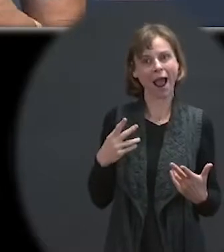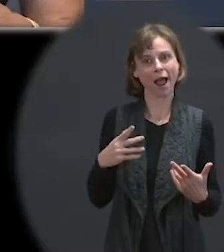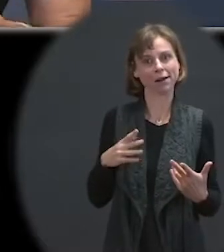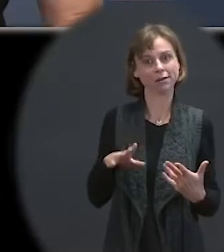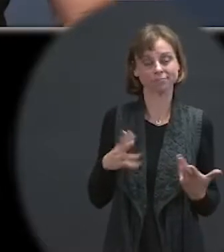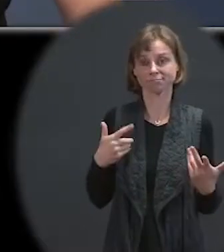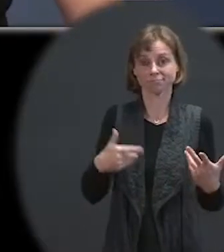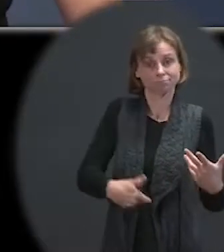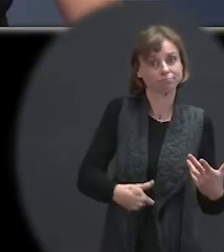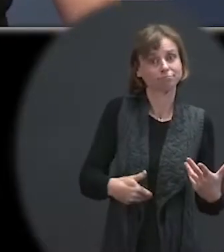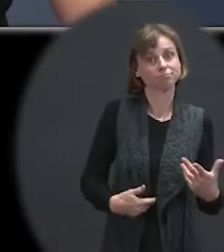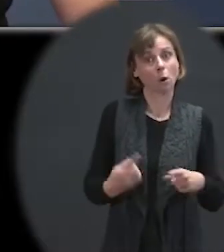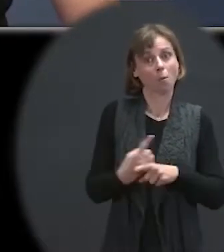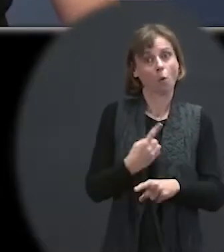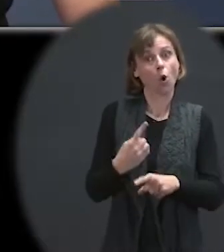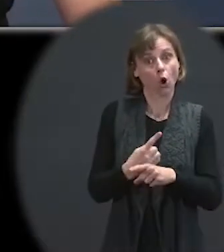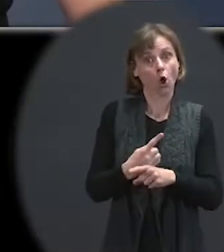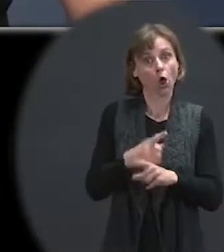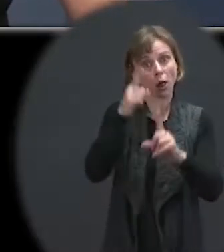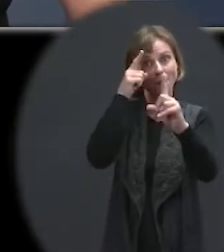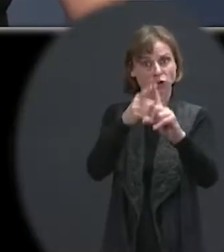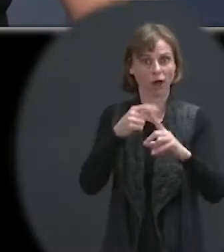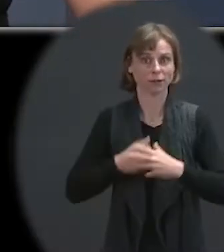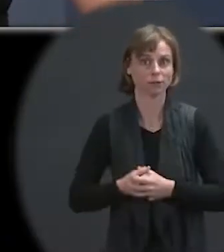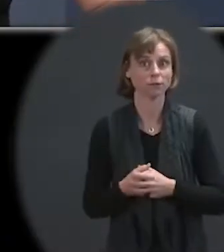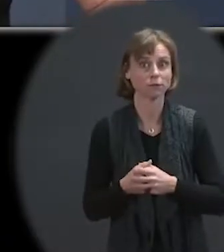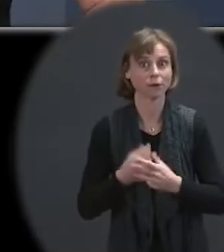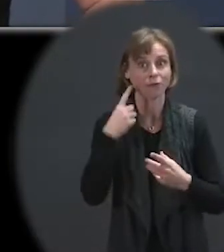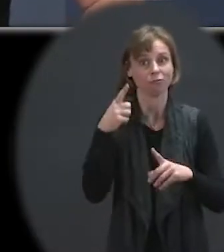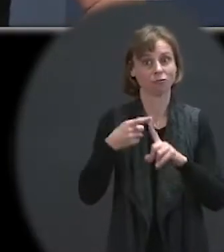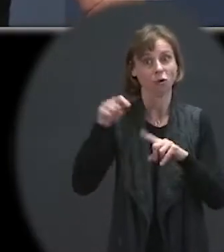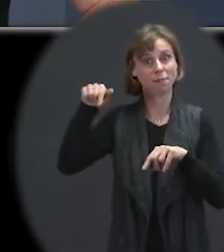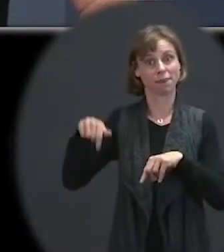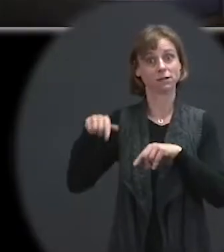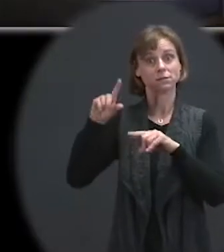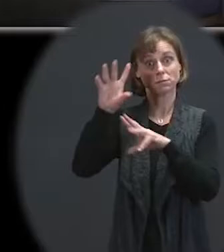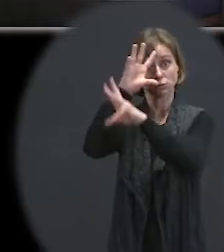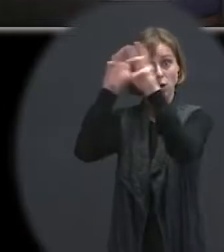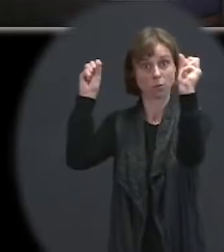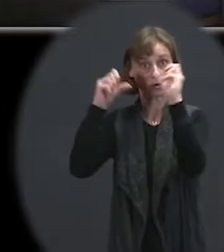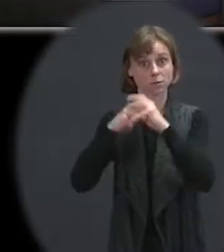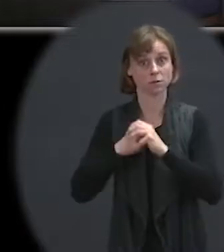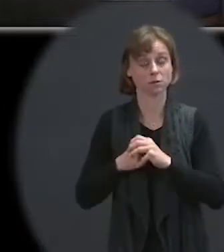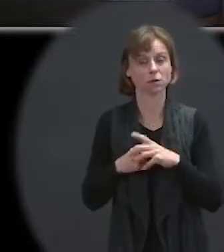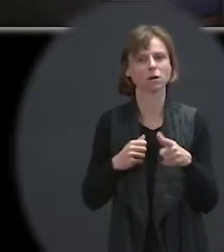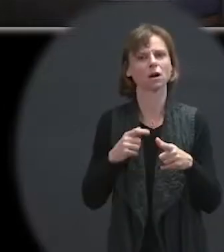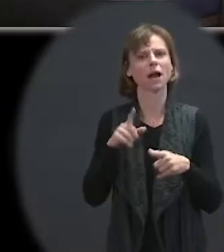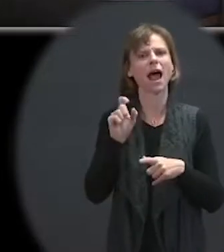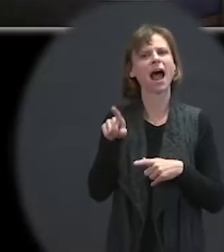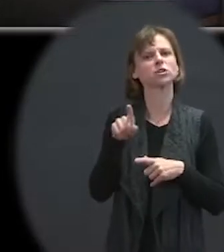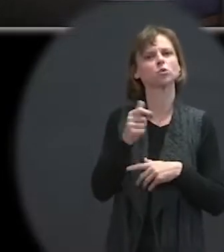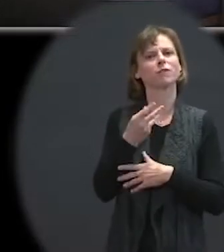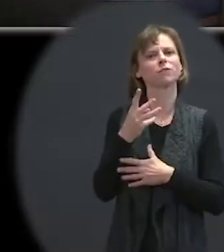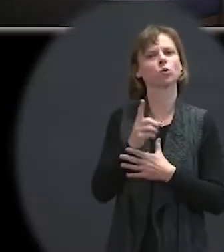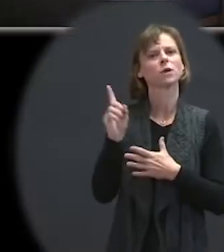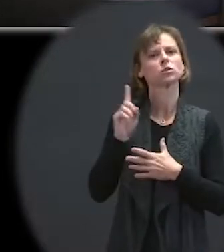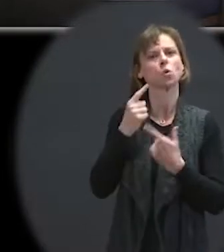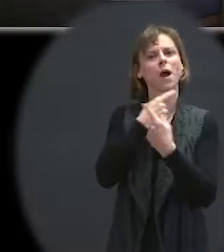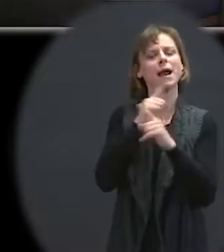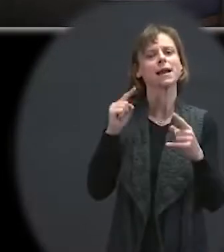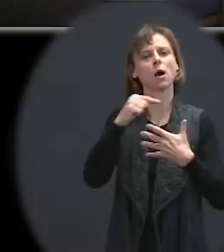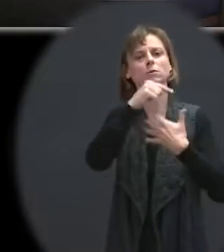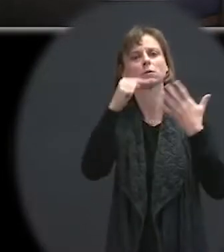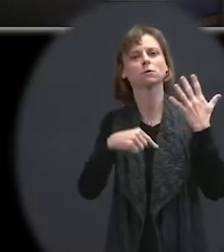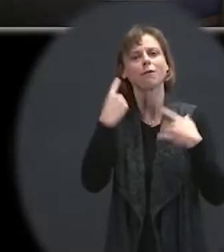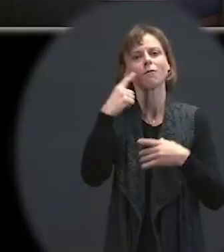But I would send you to DHS for any more specifics on those kids. It's a fair question. And I asked you a few weeks ago when you guys announced the outlines of the